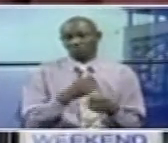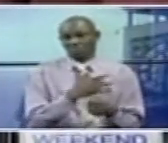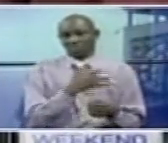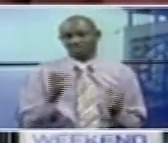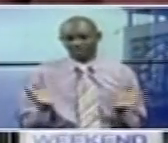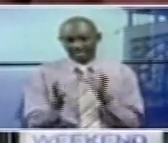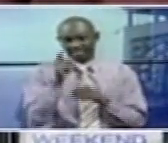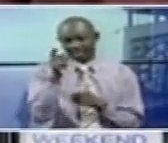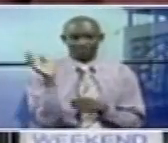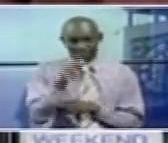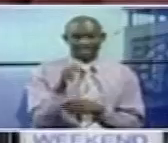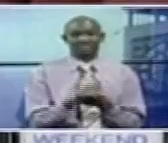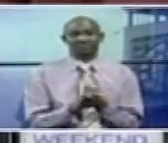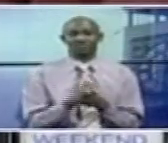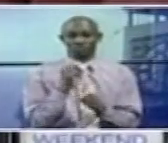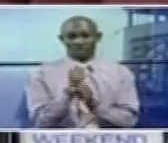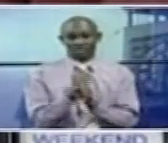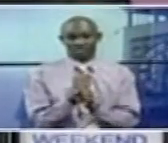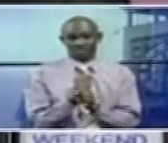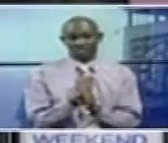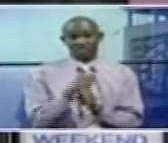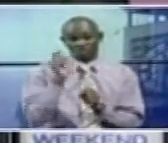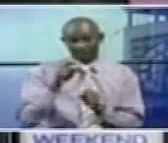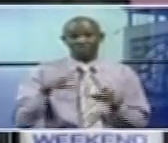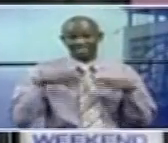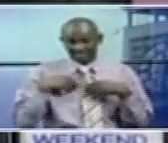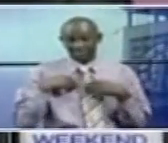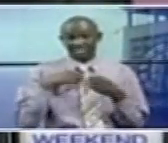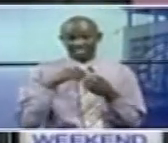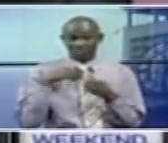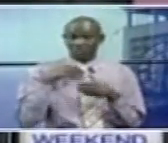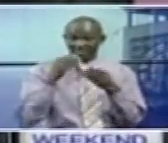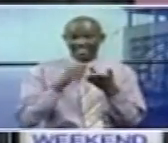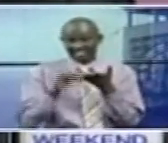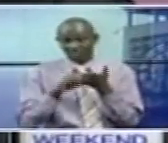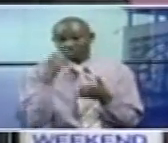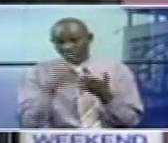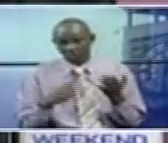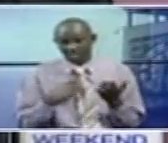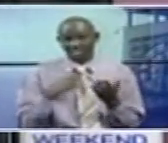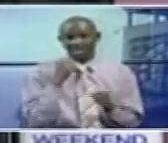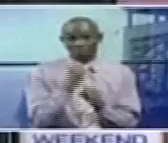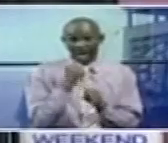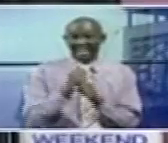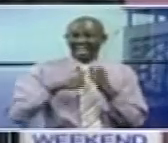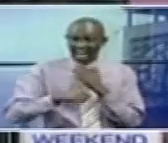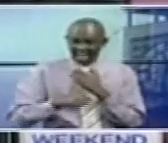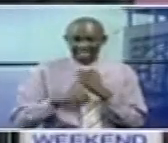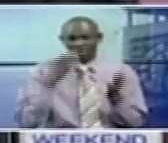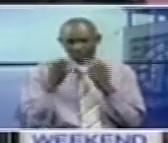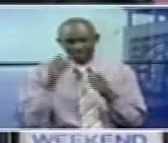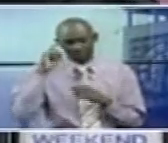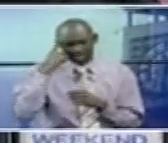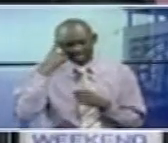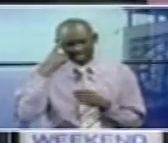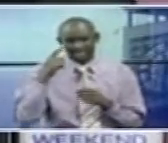to get back on track? Never accept an excuse, never give an excuse. Work very, very hard. Whatever you think